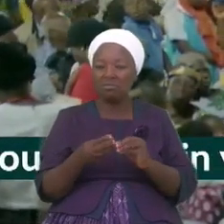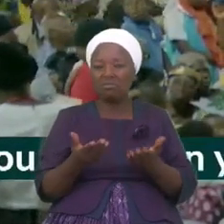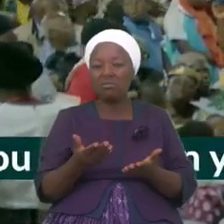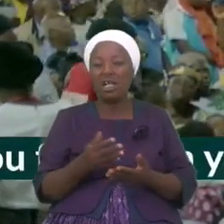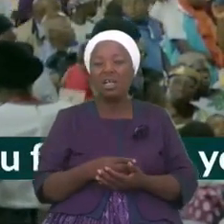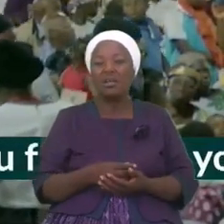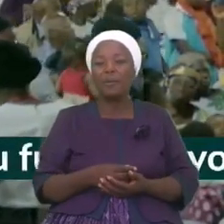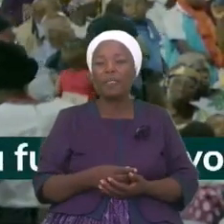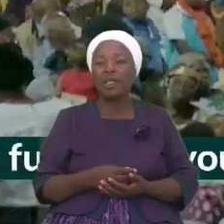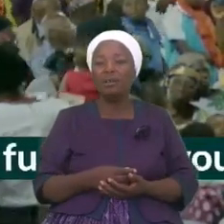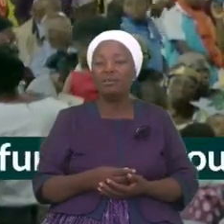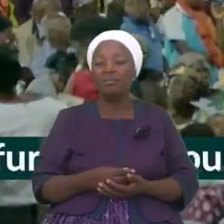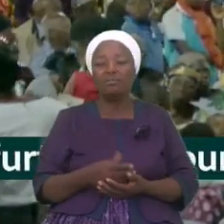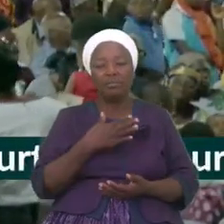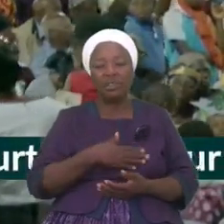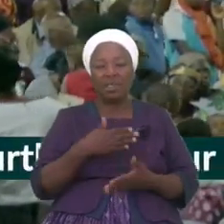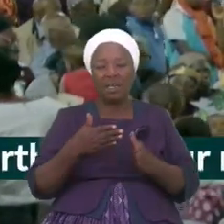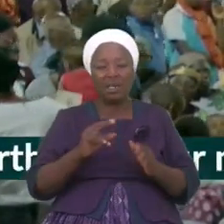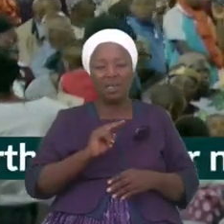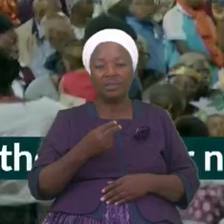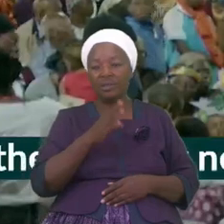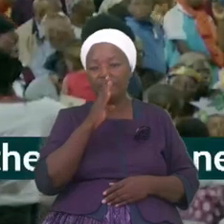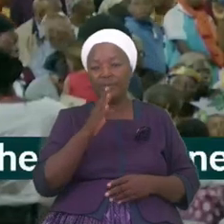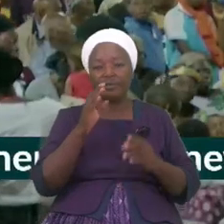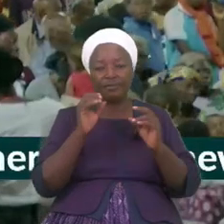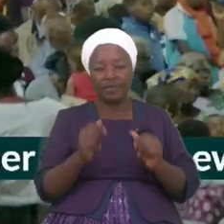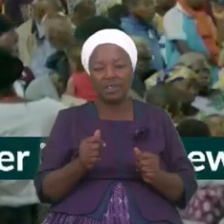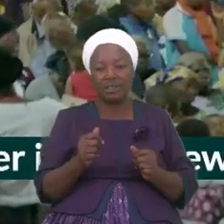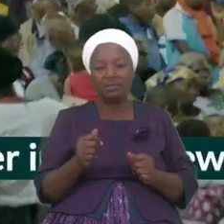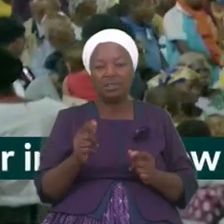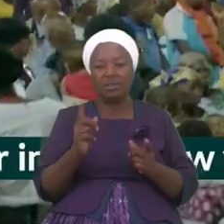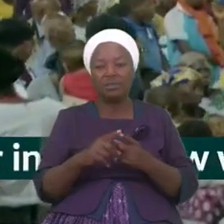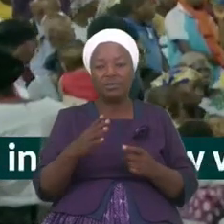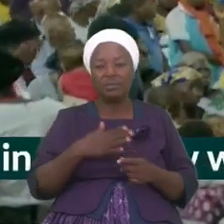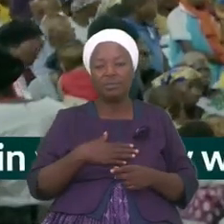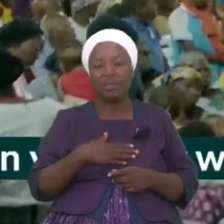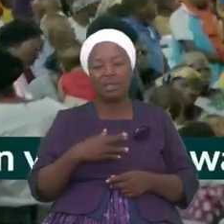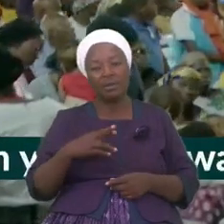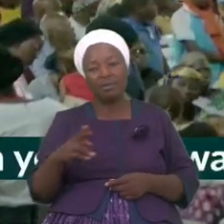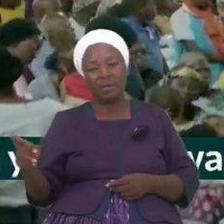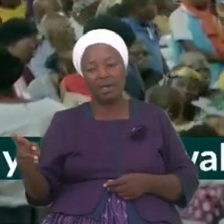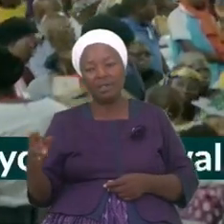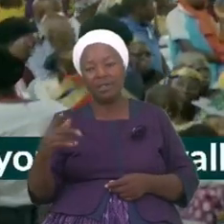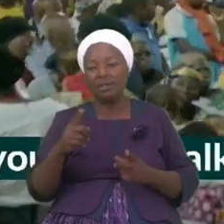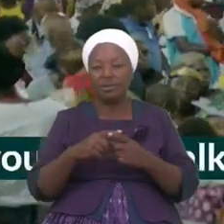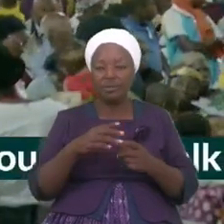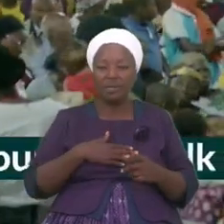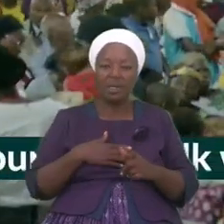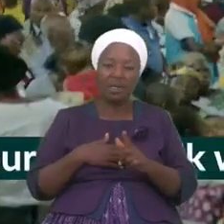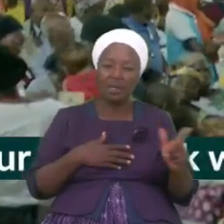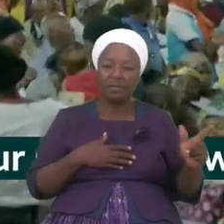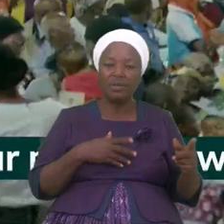To my left, the far back, to my right, then go to the pavilion.